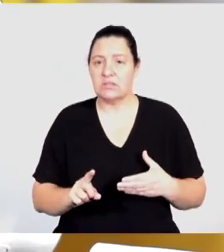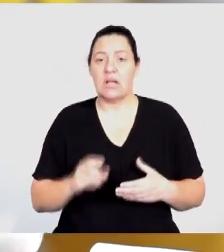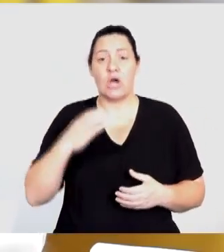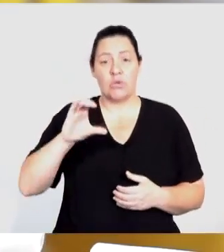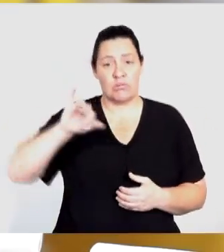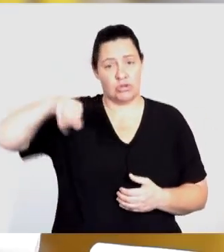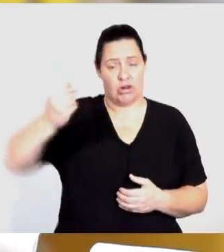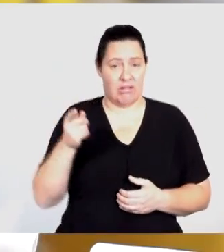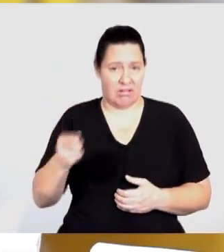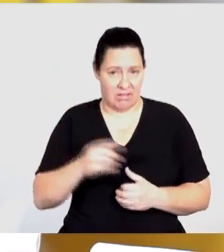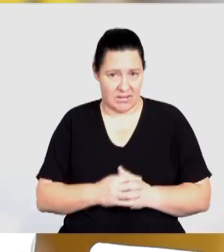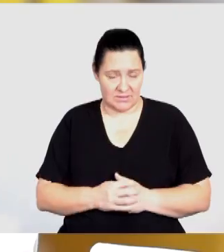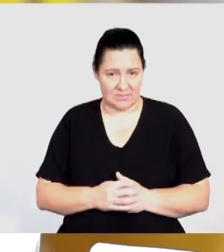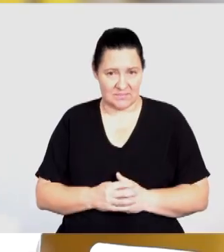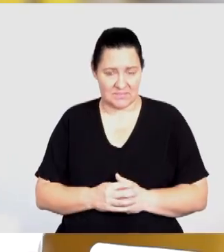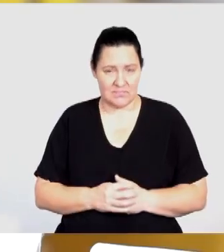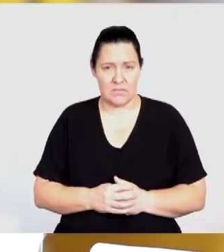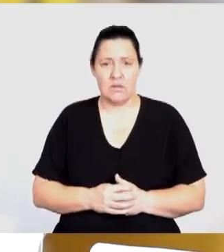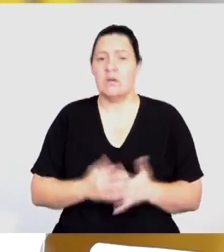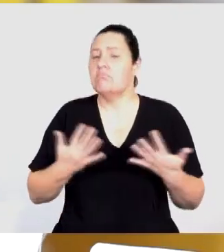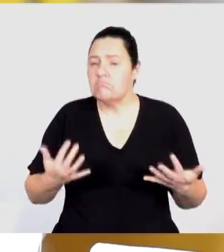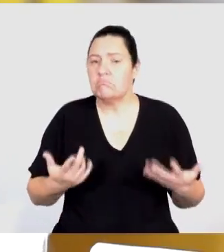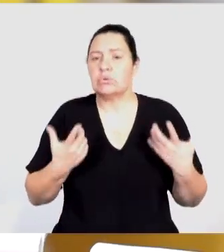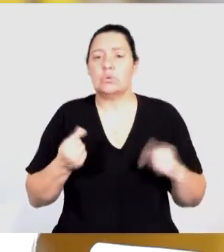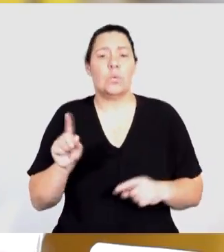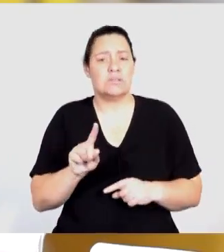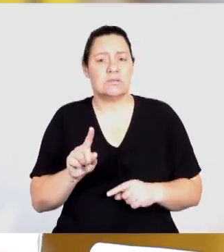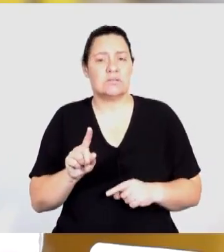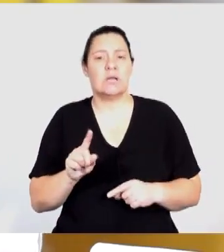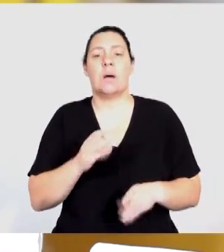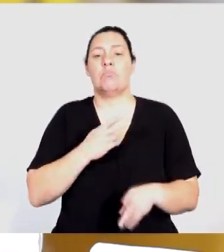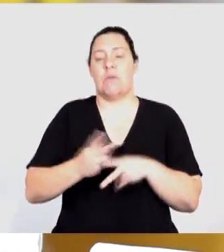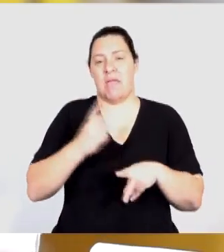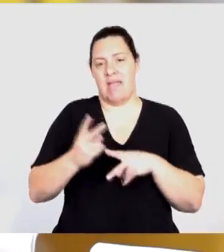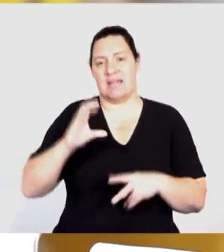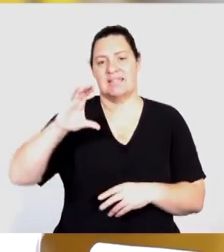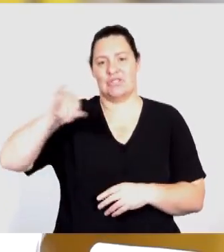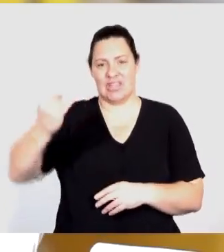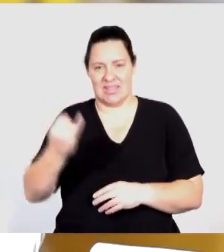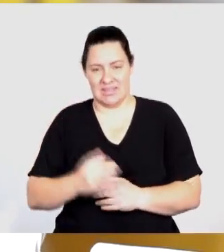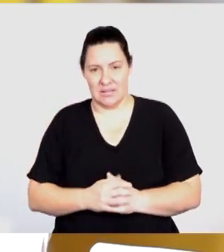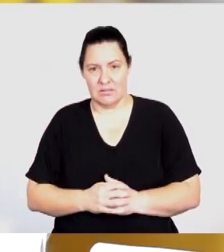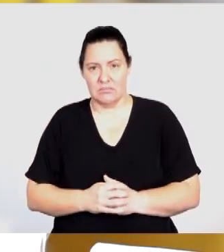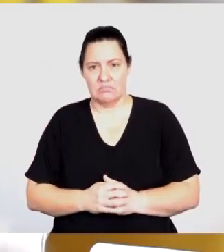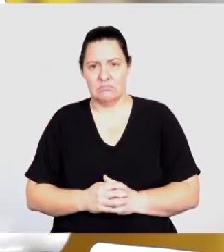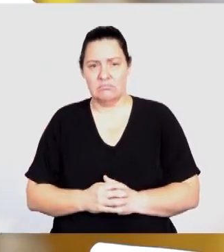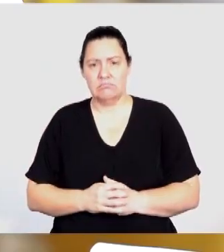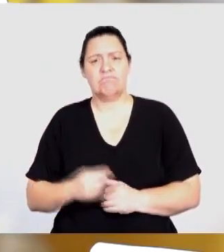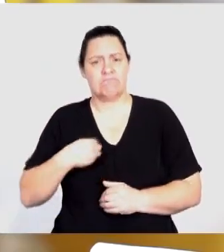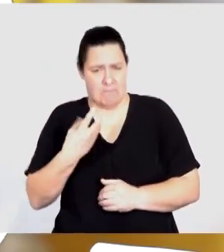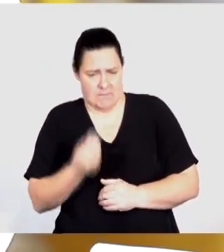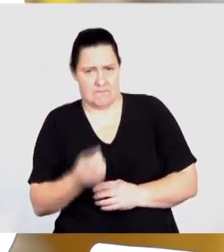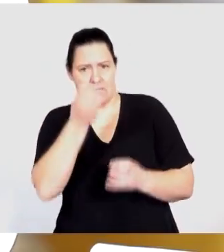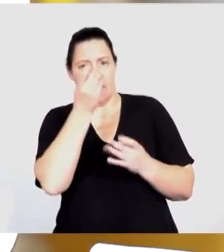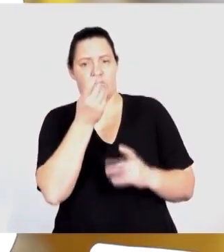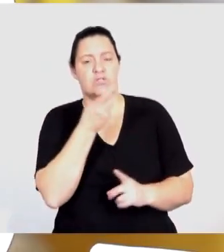talking creditors journal. Creditors journal. We are going to prepare a creditors journal. With me